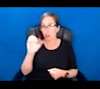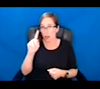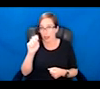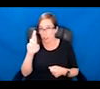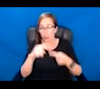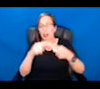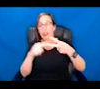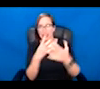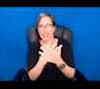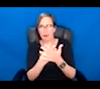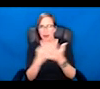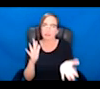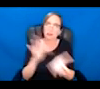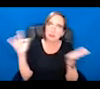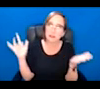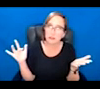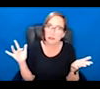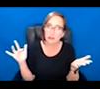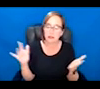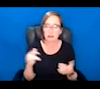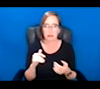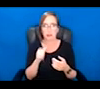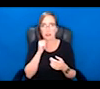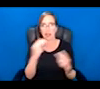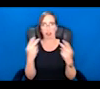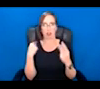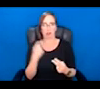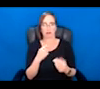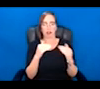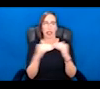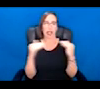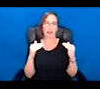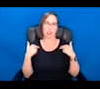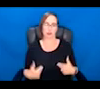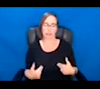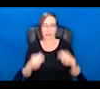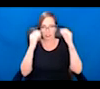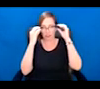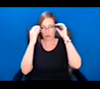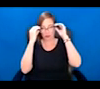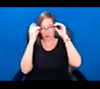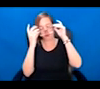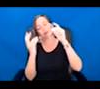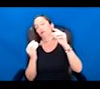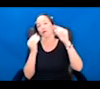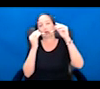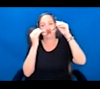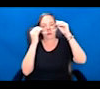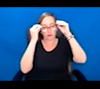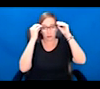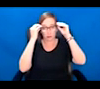again, objectification and dehumanization. And so we see how all of that plays out in terms of gentrification